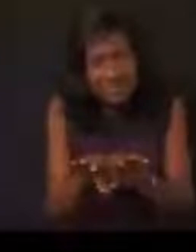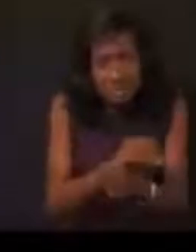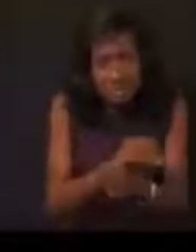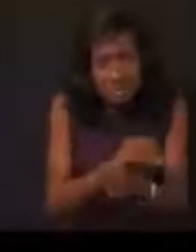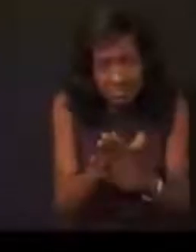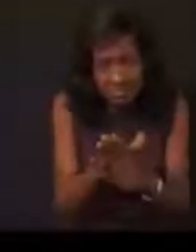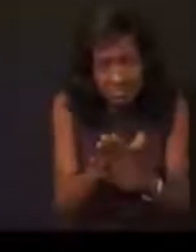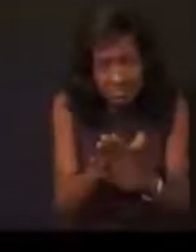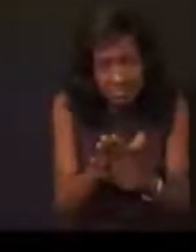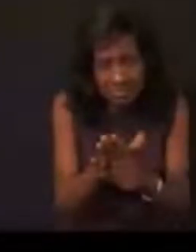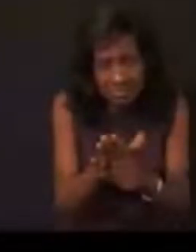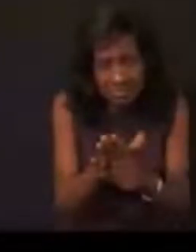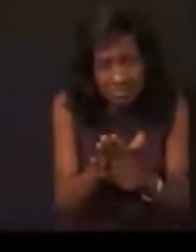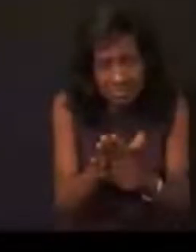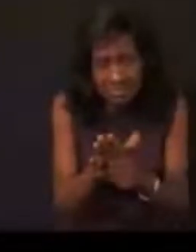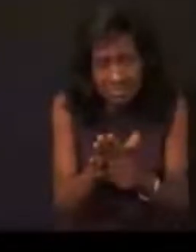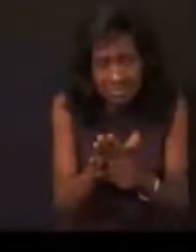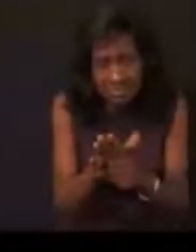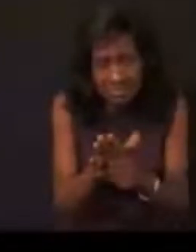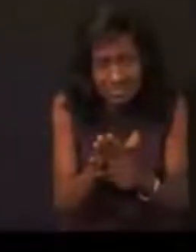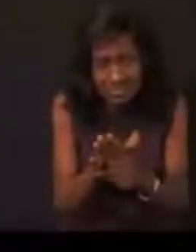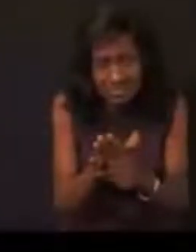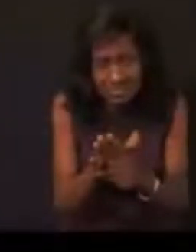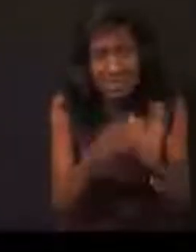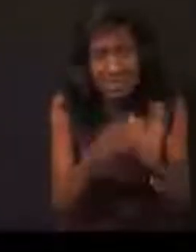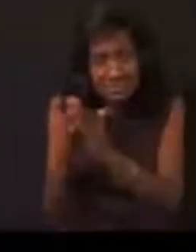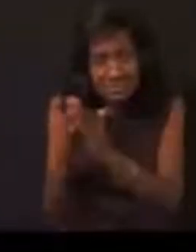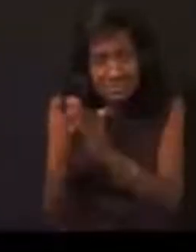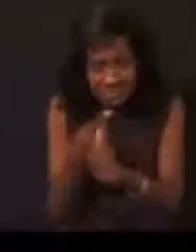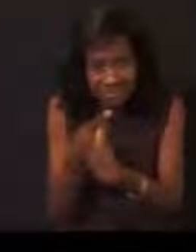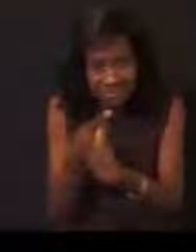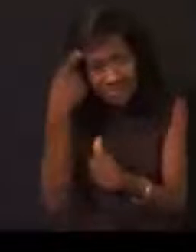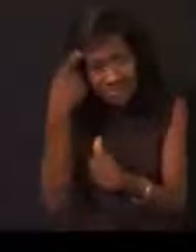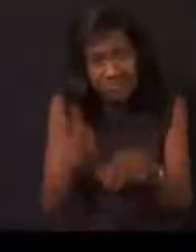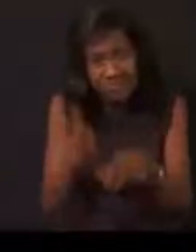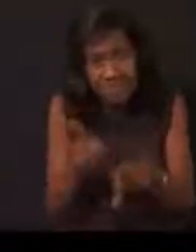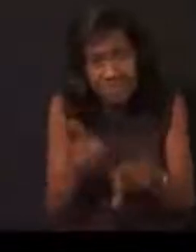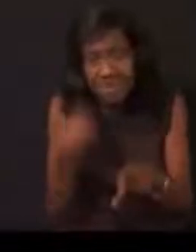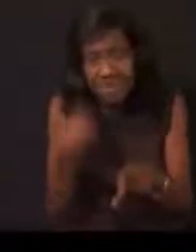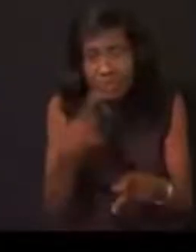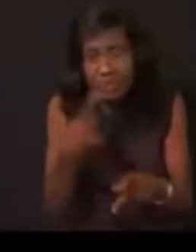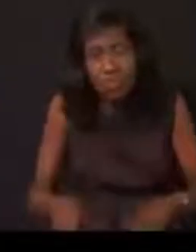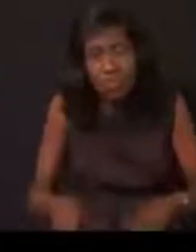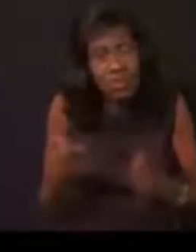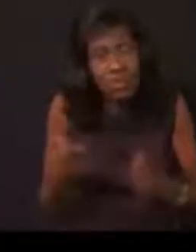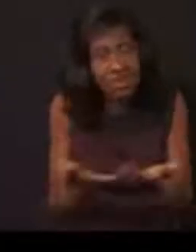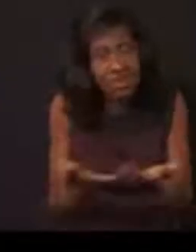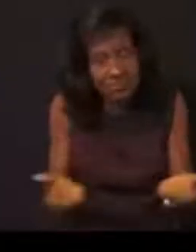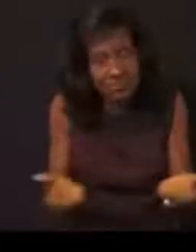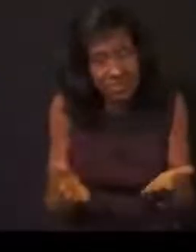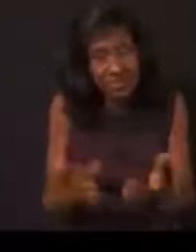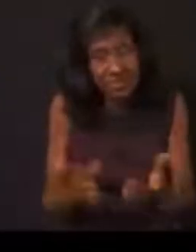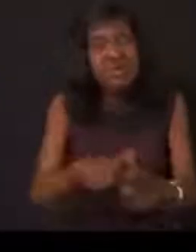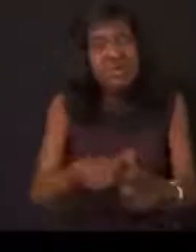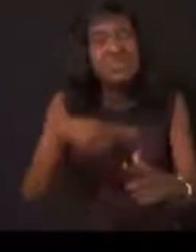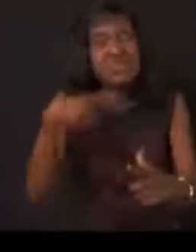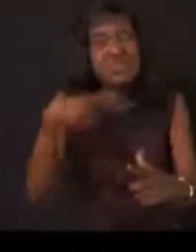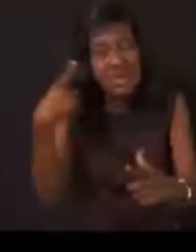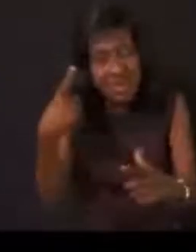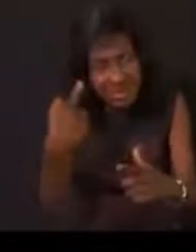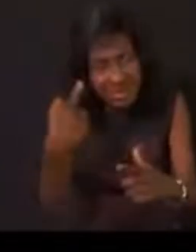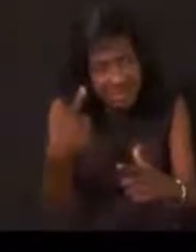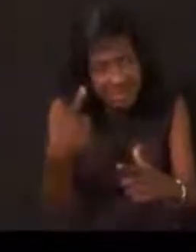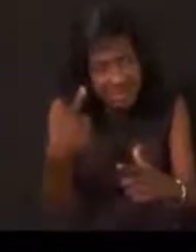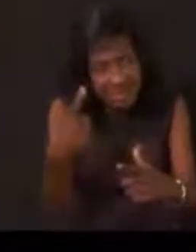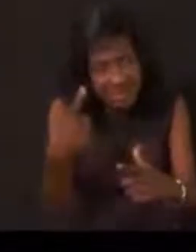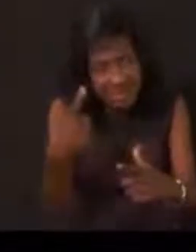properly functioning for our own resident population first, and then we can wisely